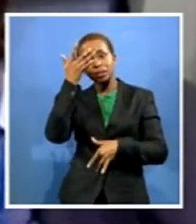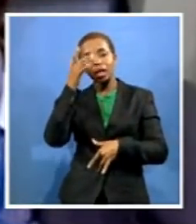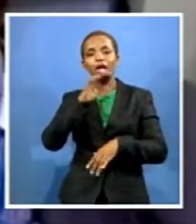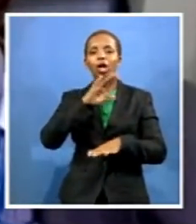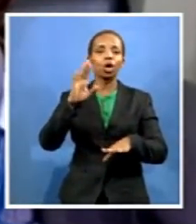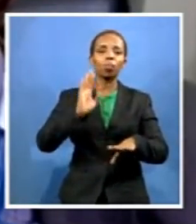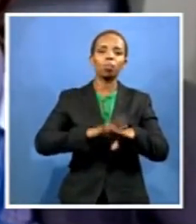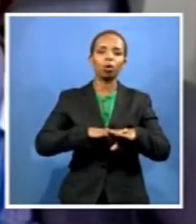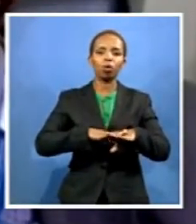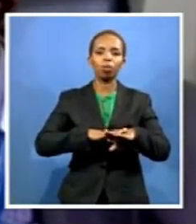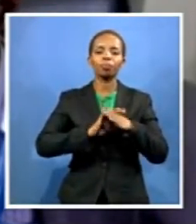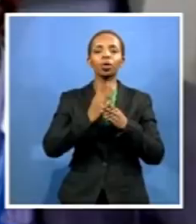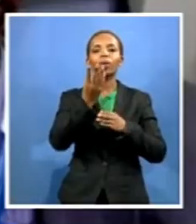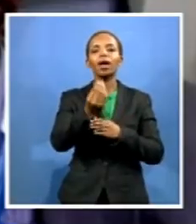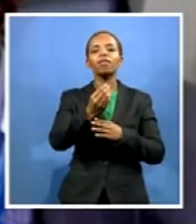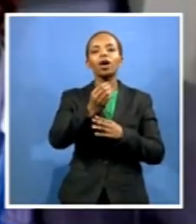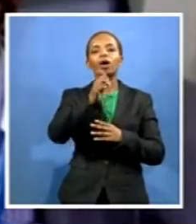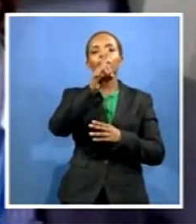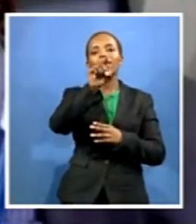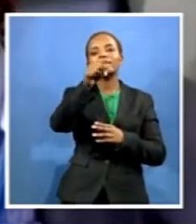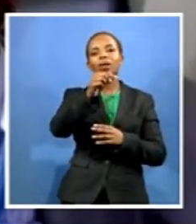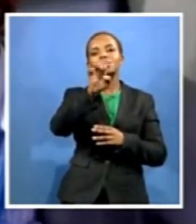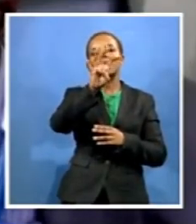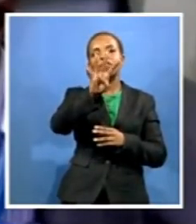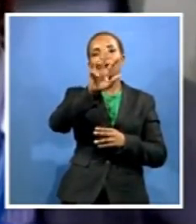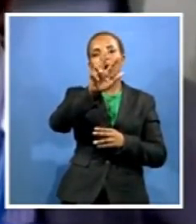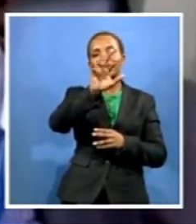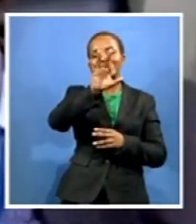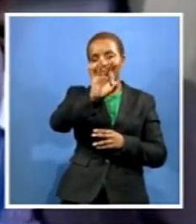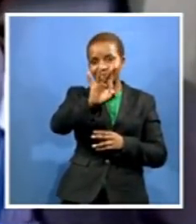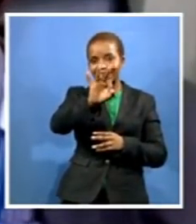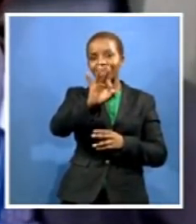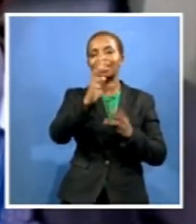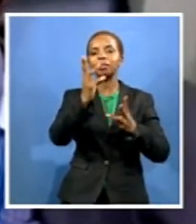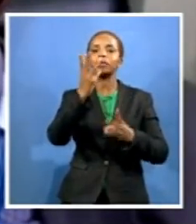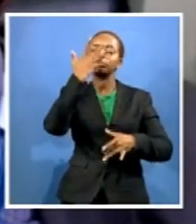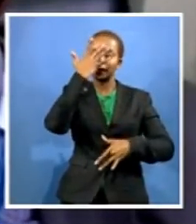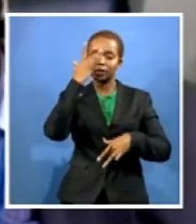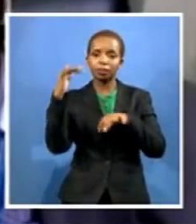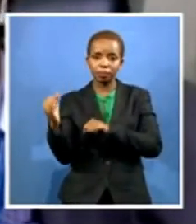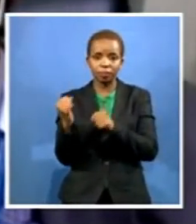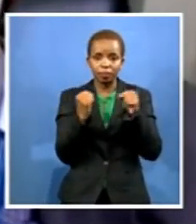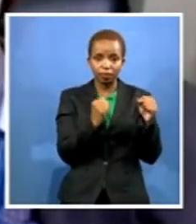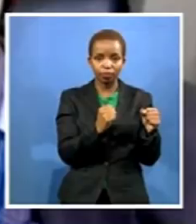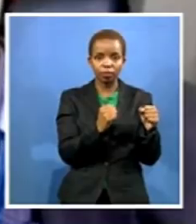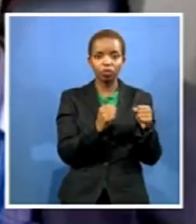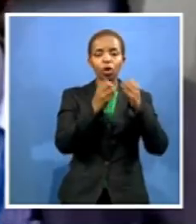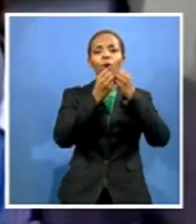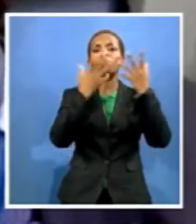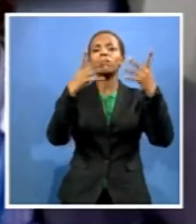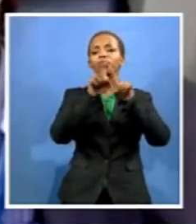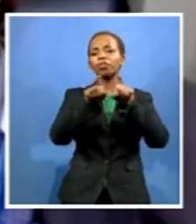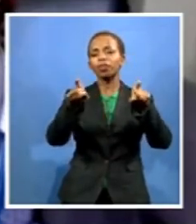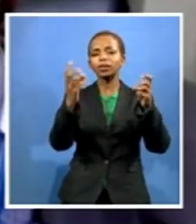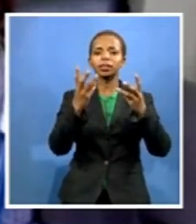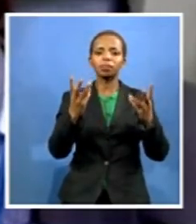1,483 active cases which are still under observation. Most of them are at home or at isolation centers